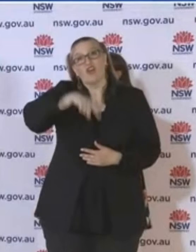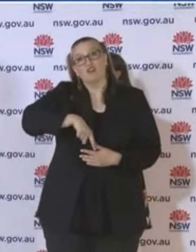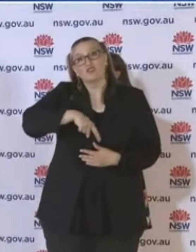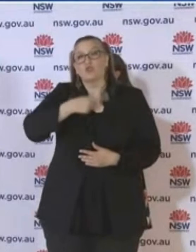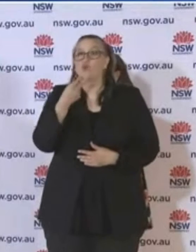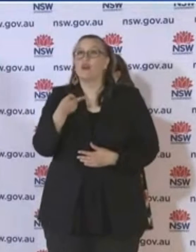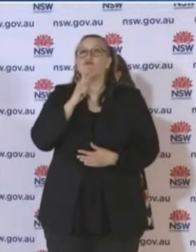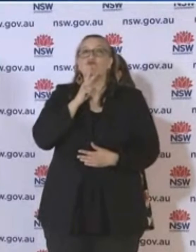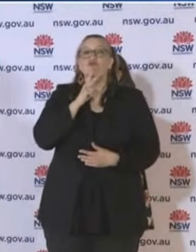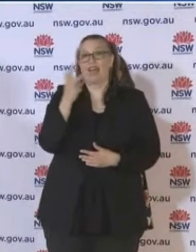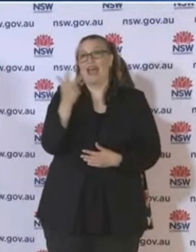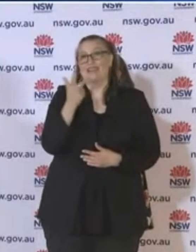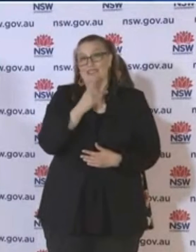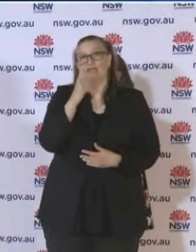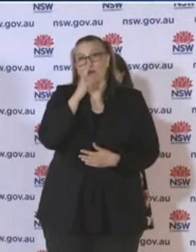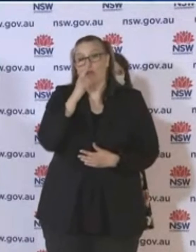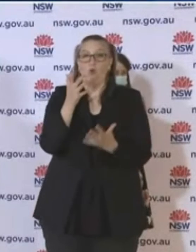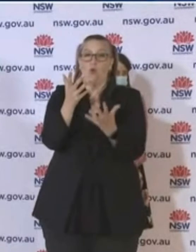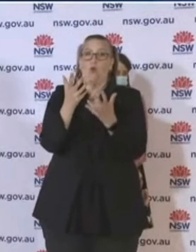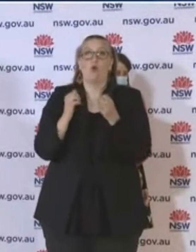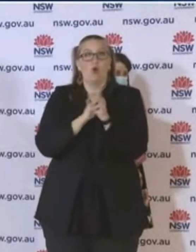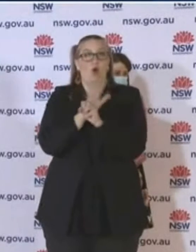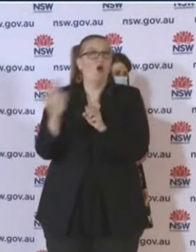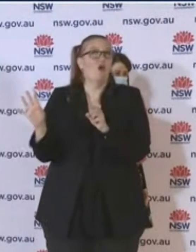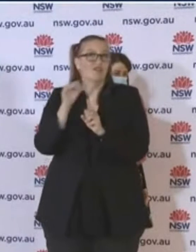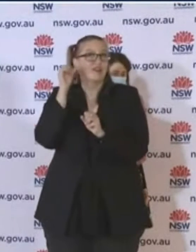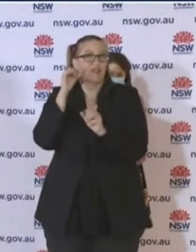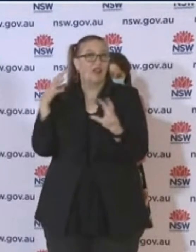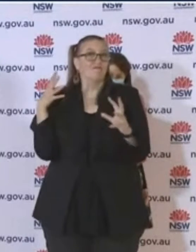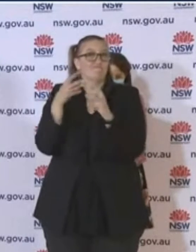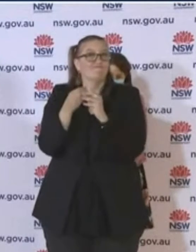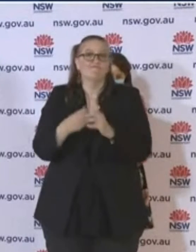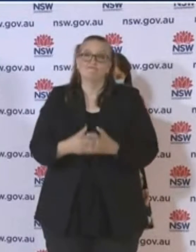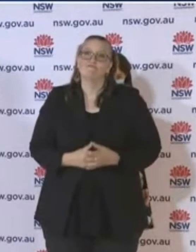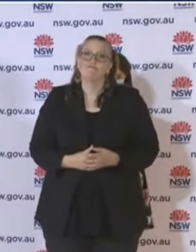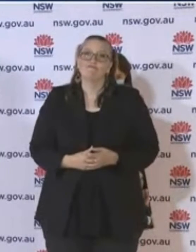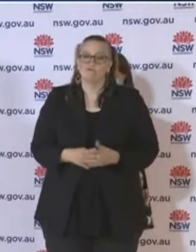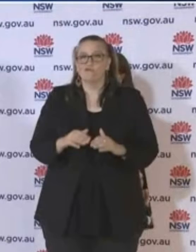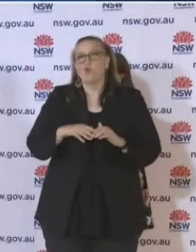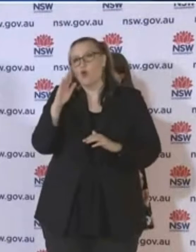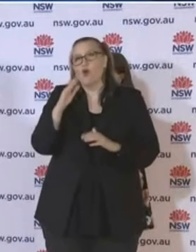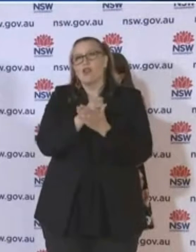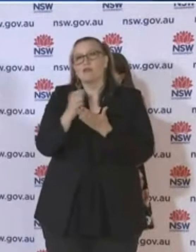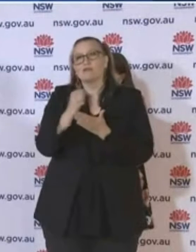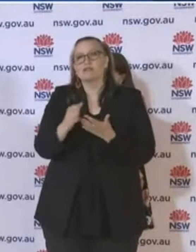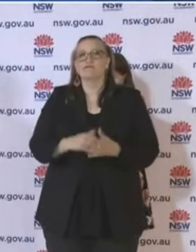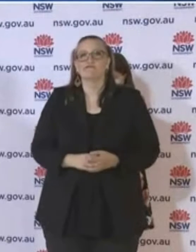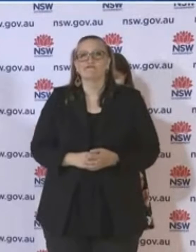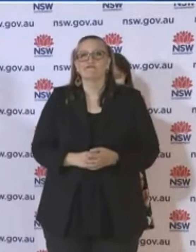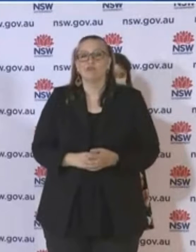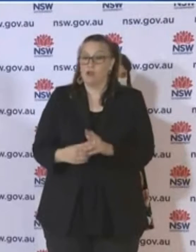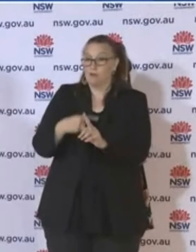acquired cases of COVID reported in New South Wales to the 24 hours to 8 o'clock last night. In addition, there were 3 overseas acquired